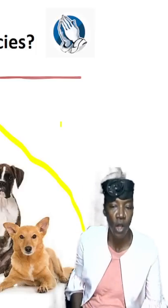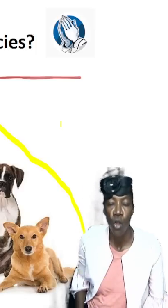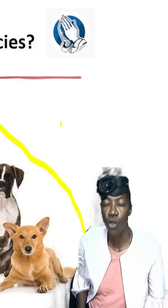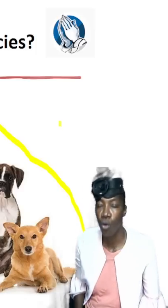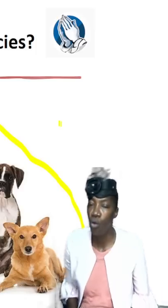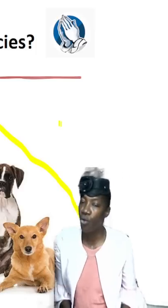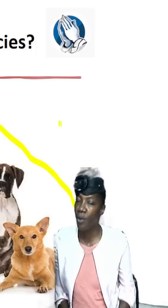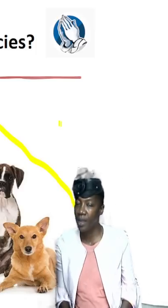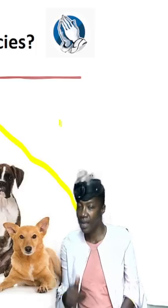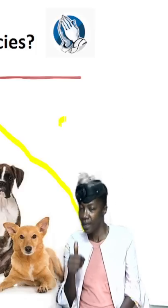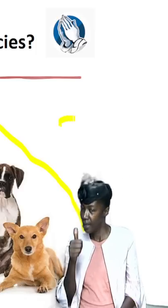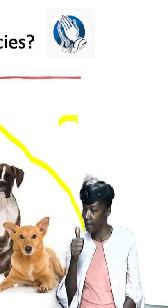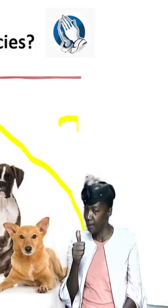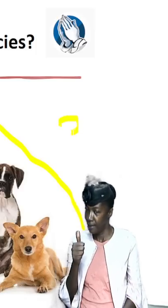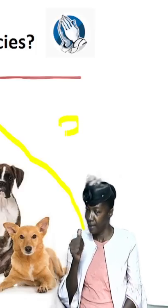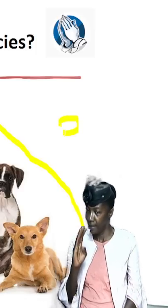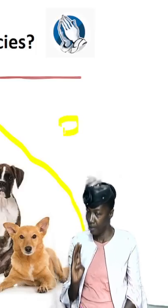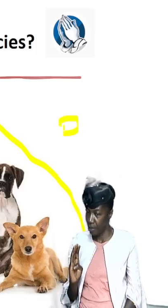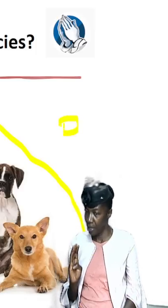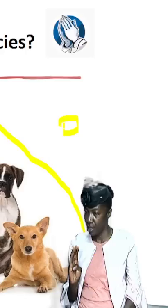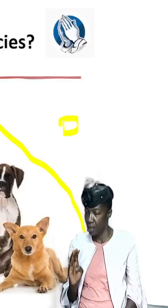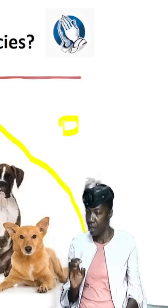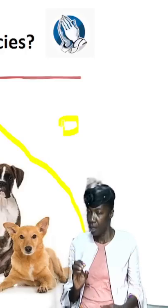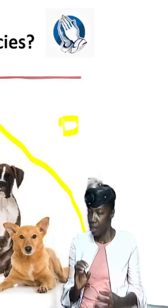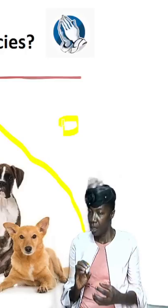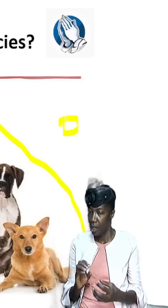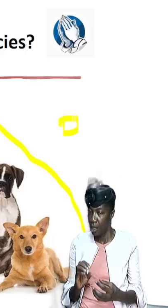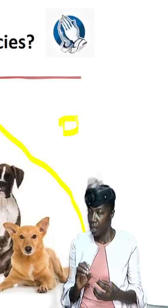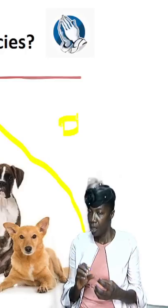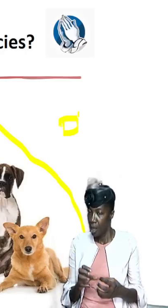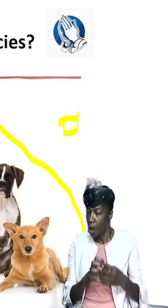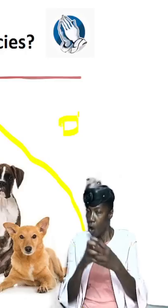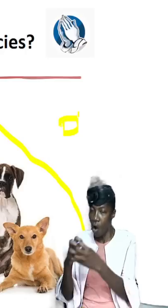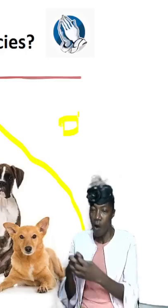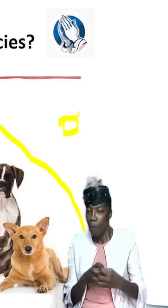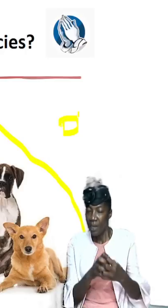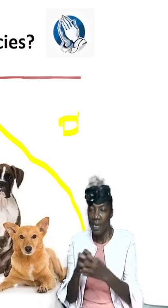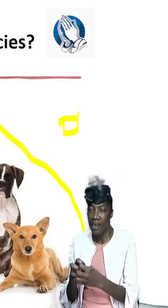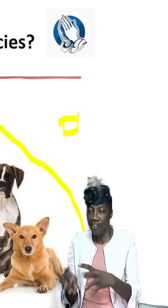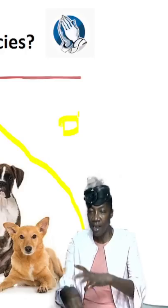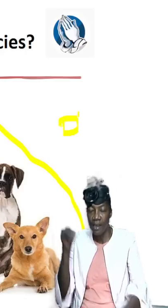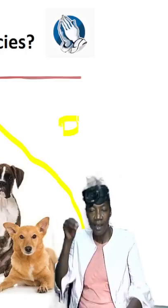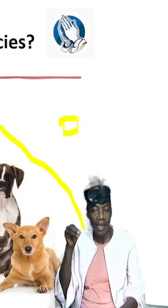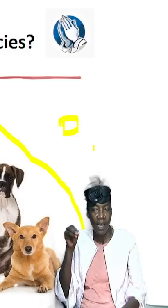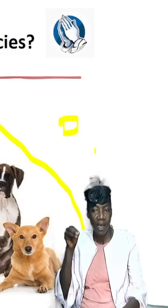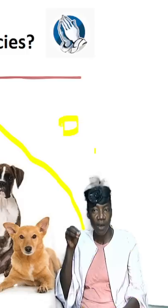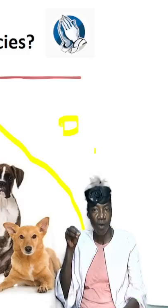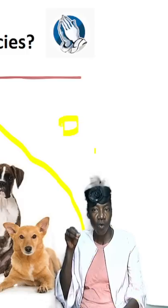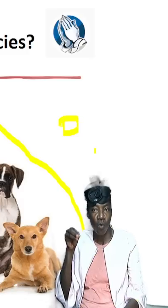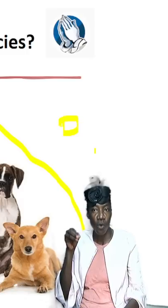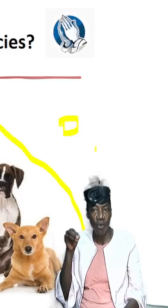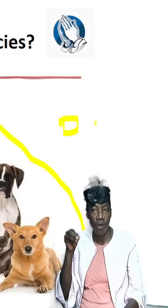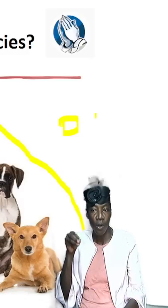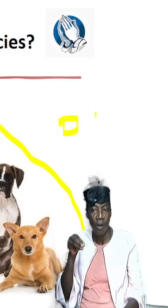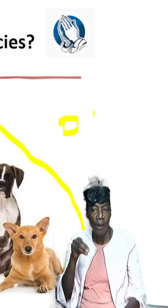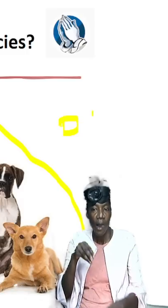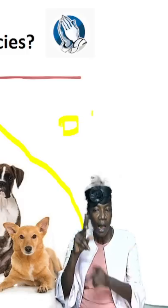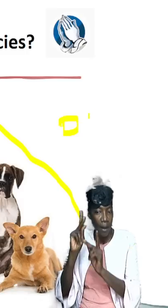and common B combination are taken out of the family and they are